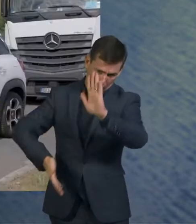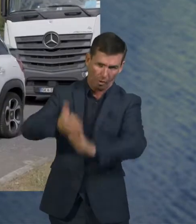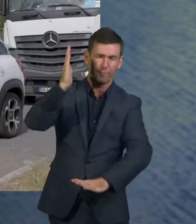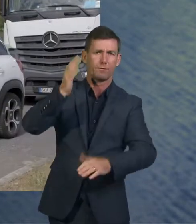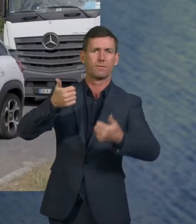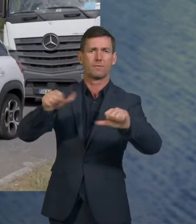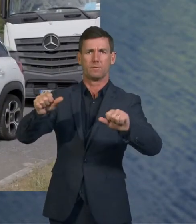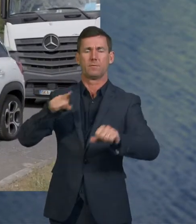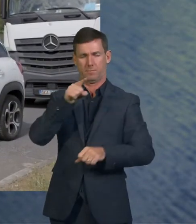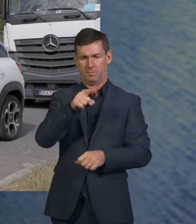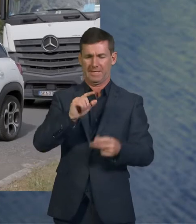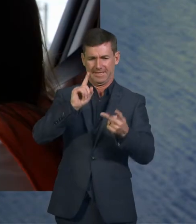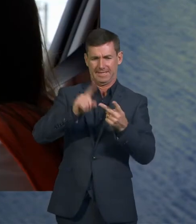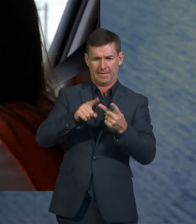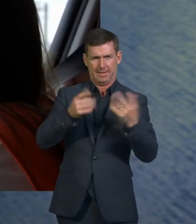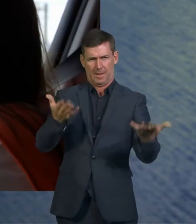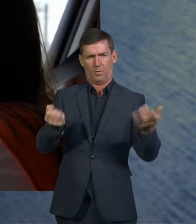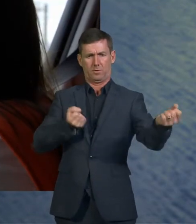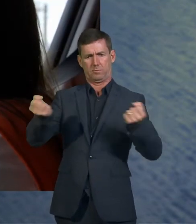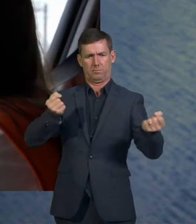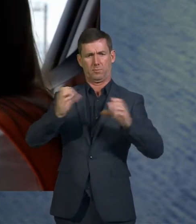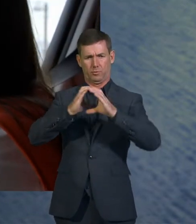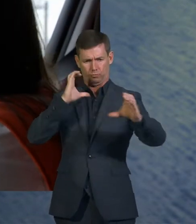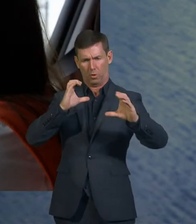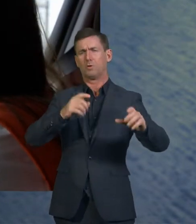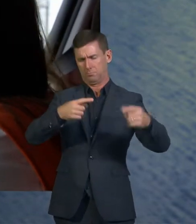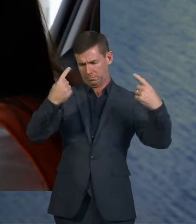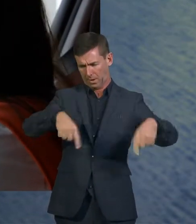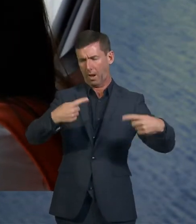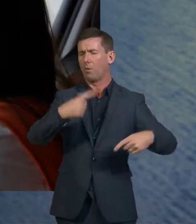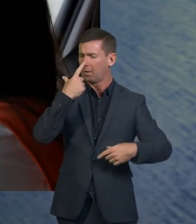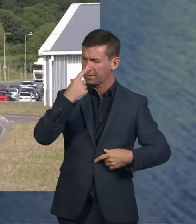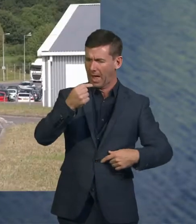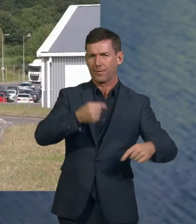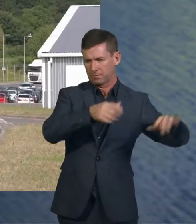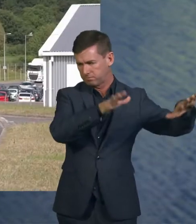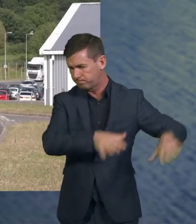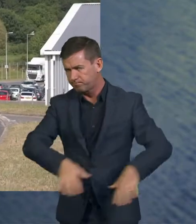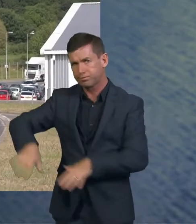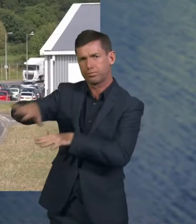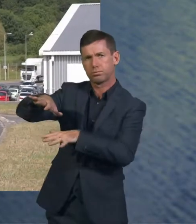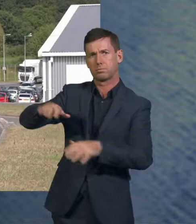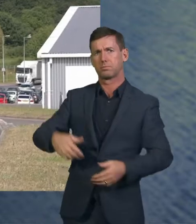train recirculated. Call Lily, you can go now. Lovely, thank you.